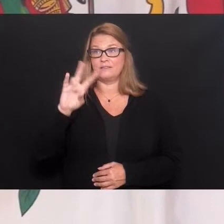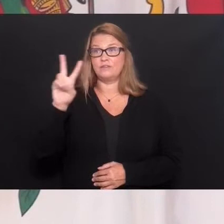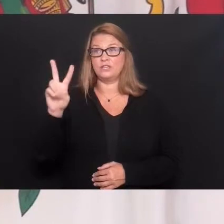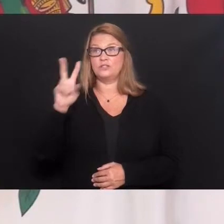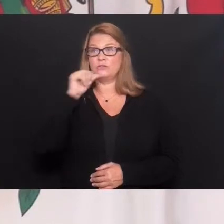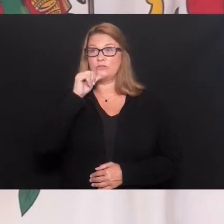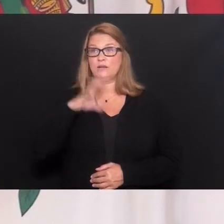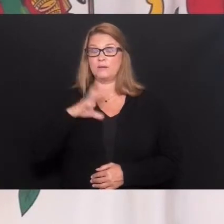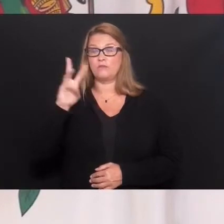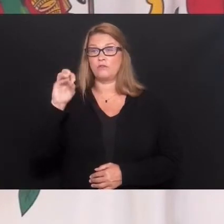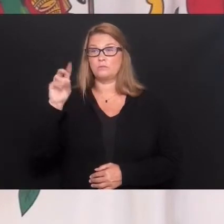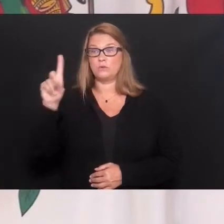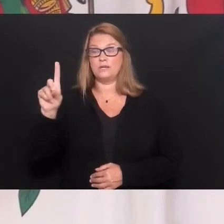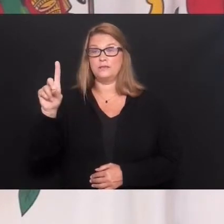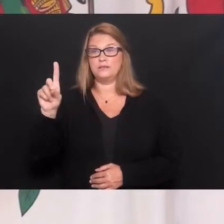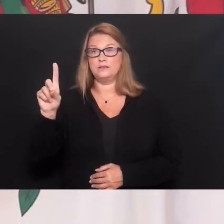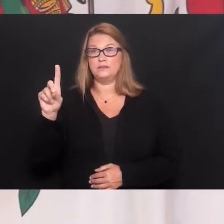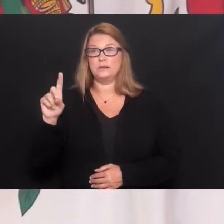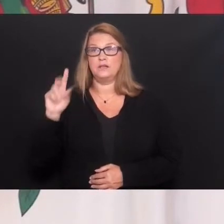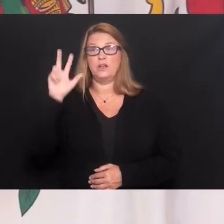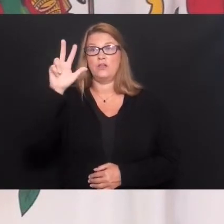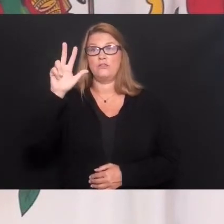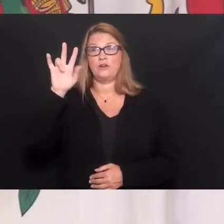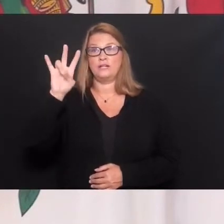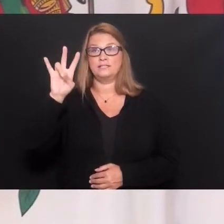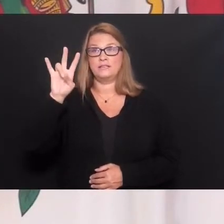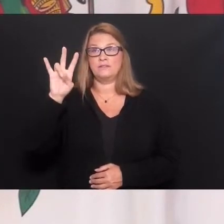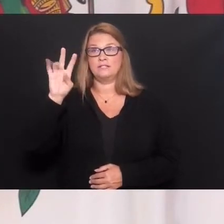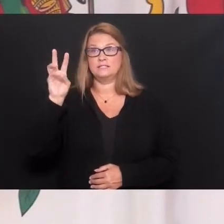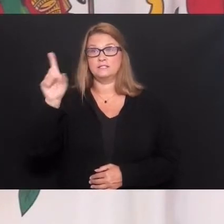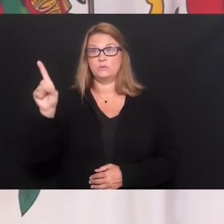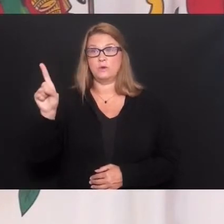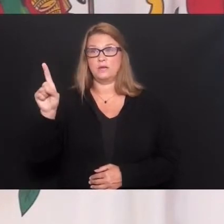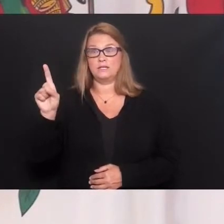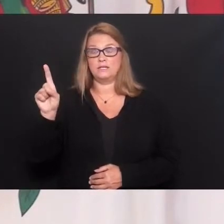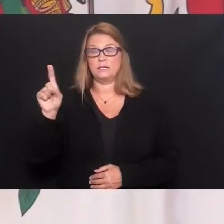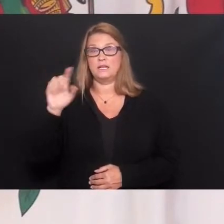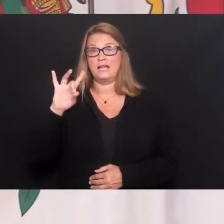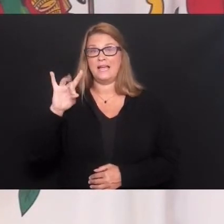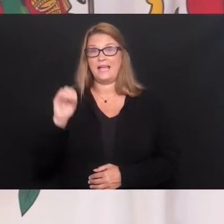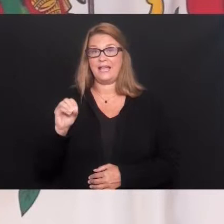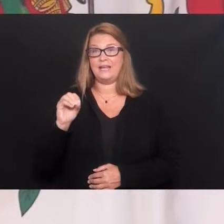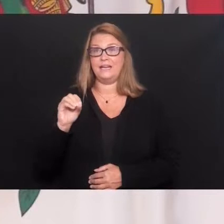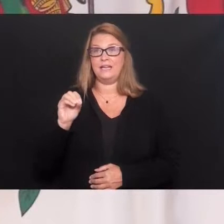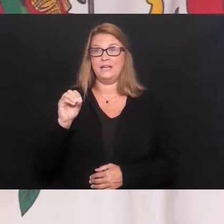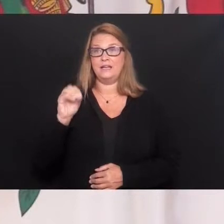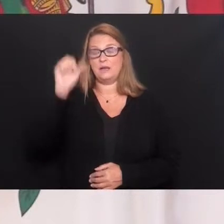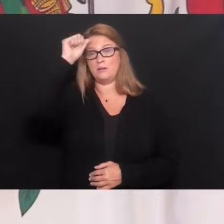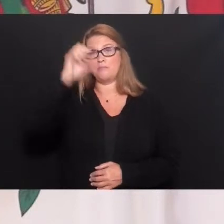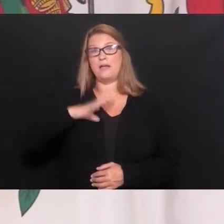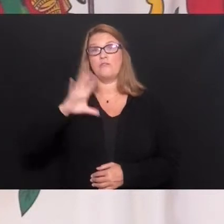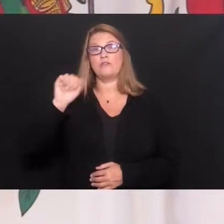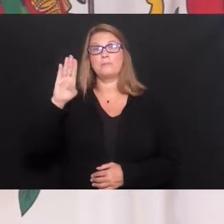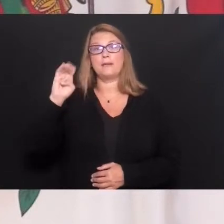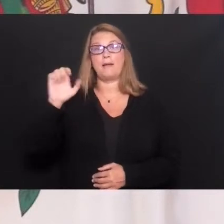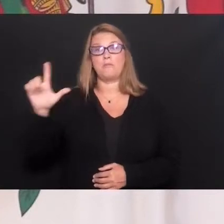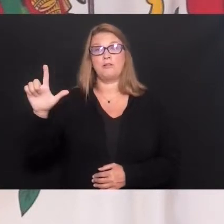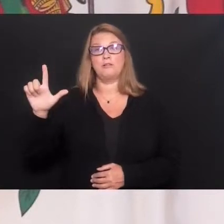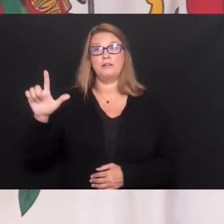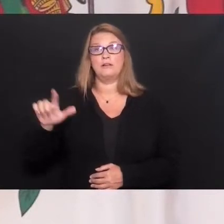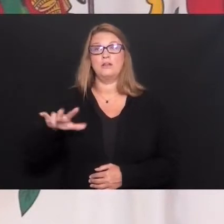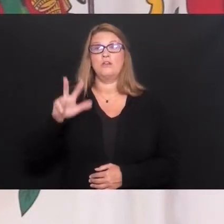72-year-old female from Wood County. The 3,761st death is an 80-year-old male from Cabell County.